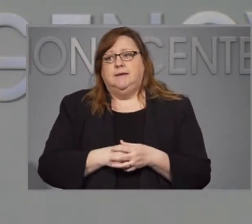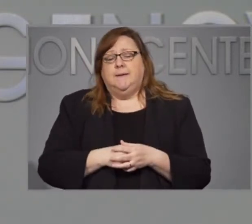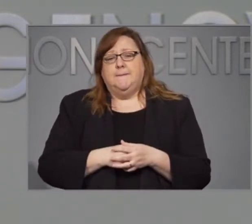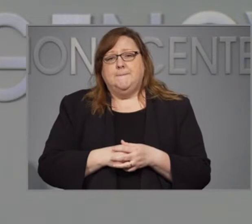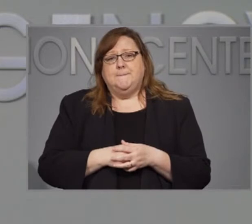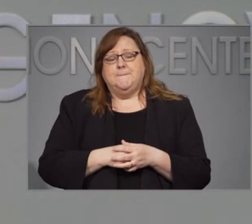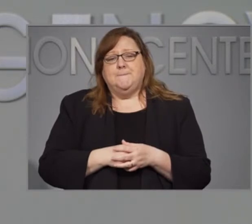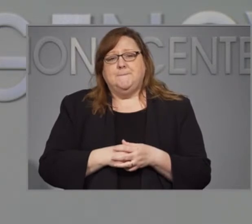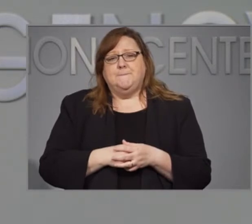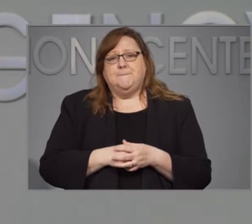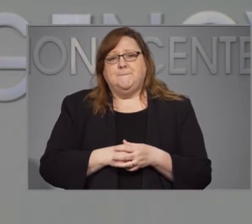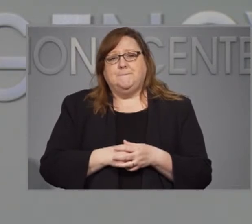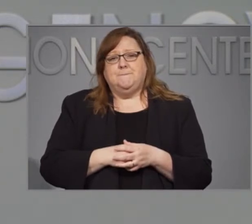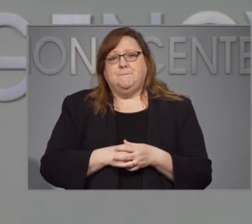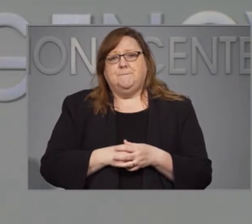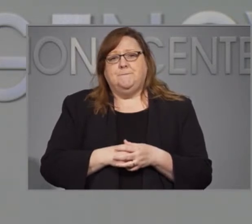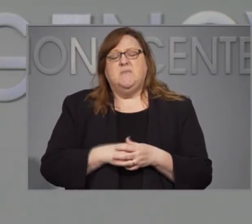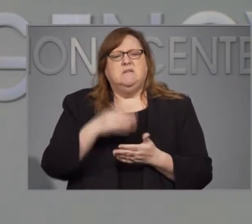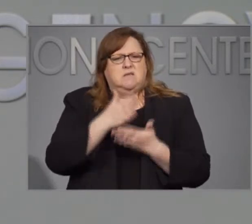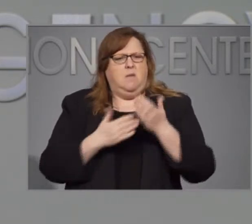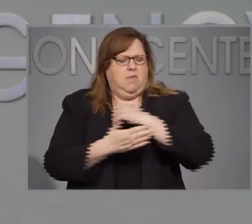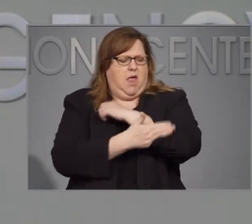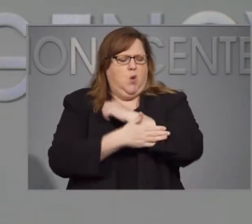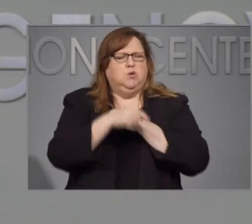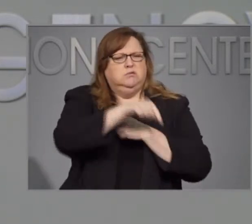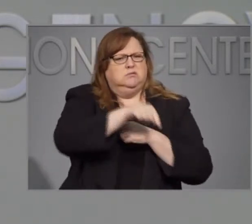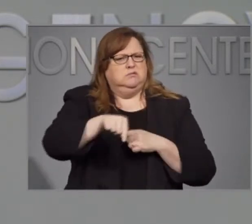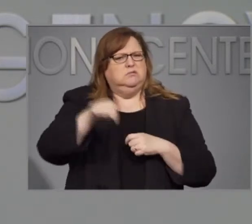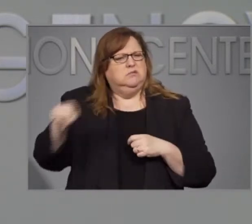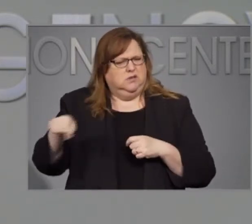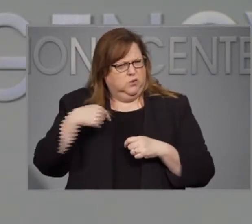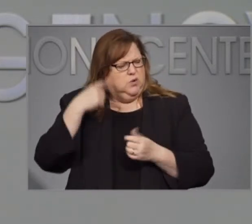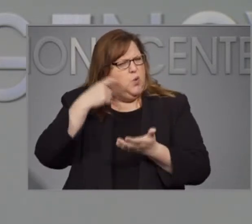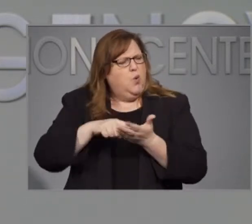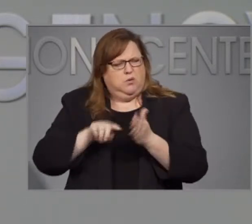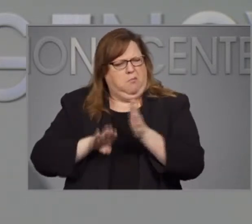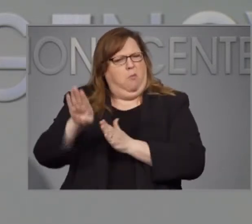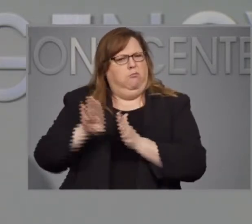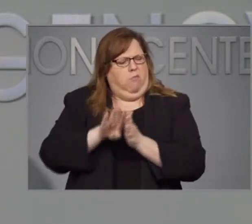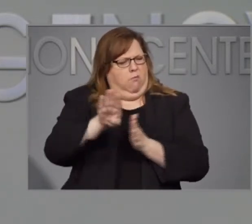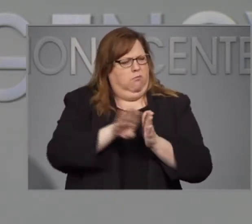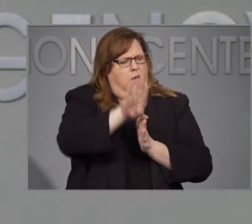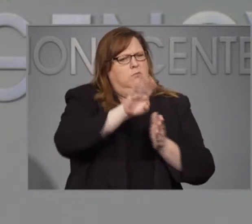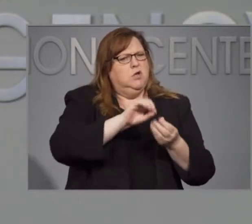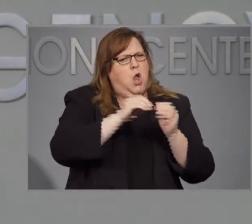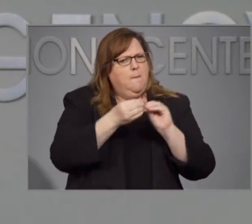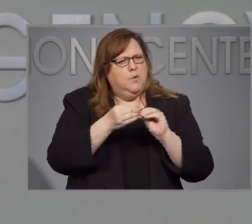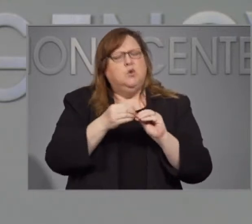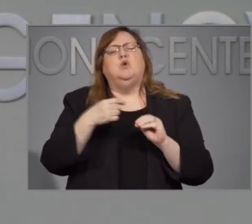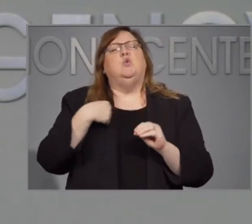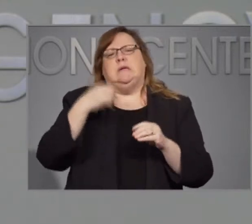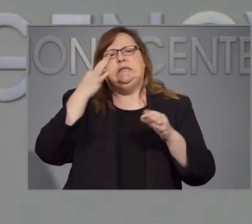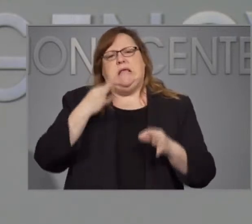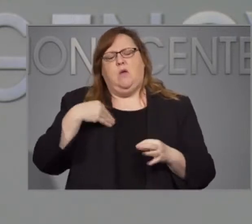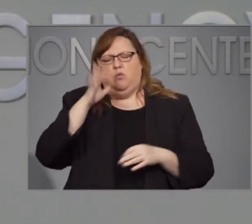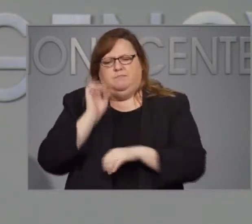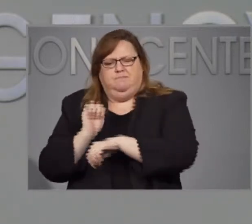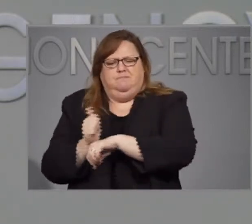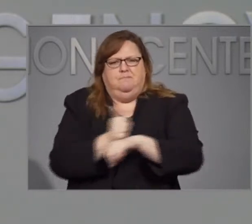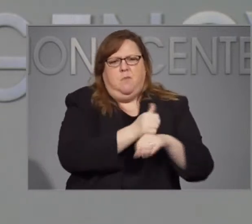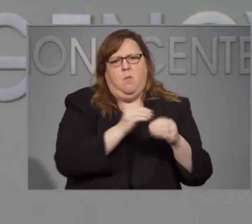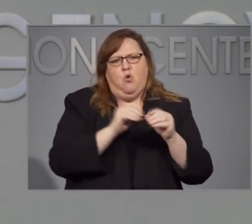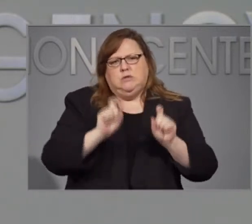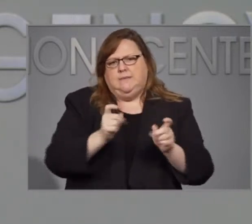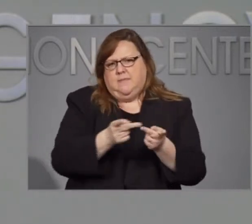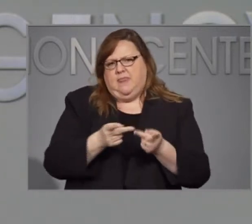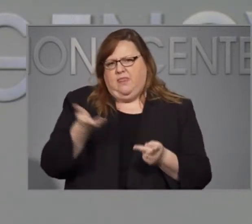increase in the number of cases, where we want to surge capacity in some of those counties as well. So we